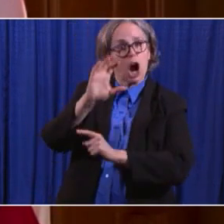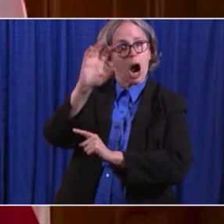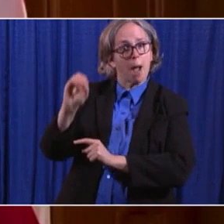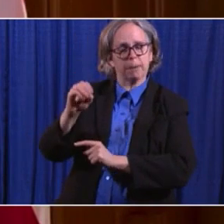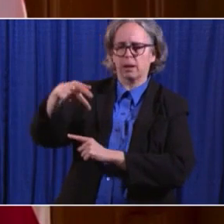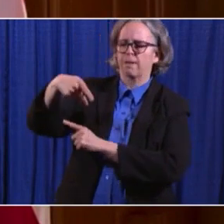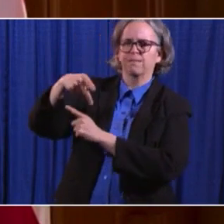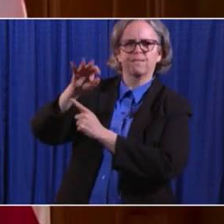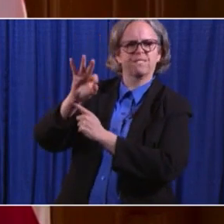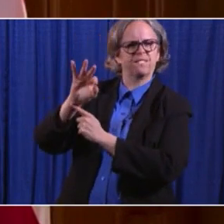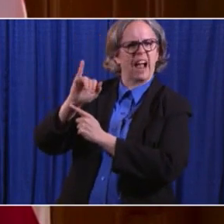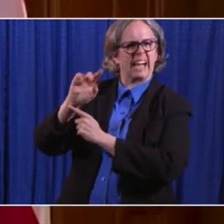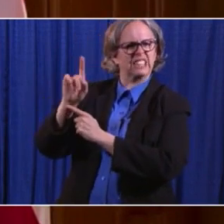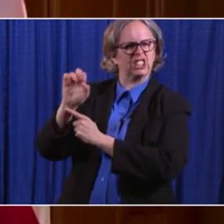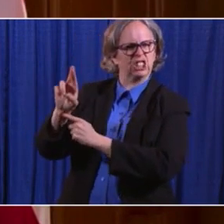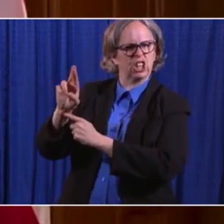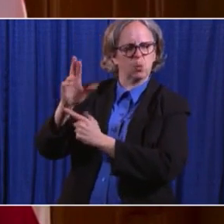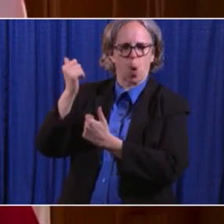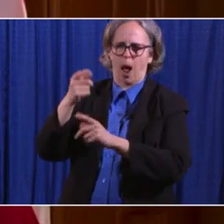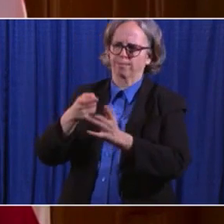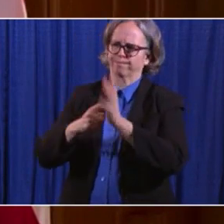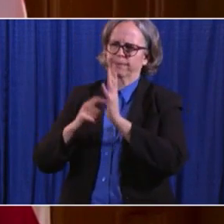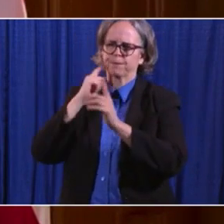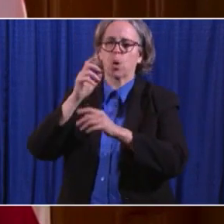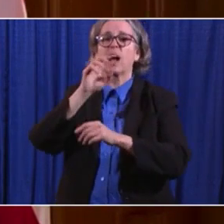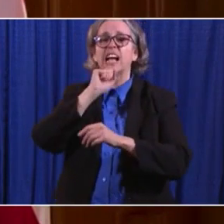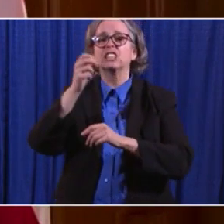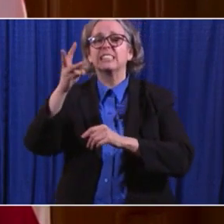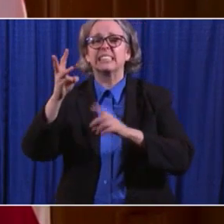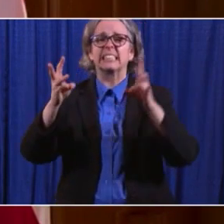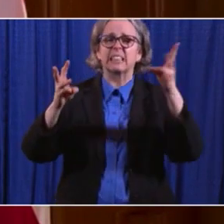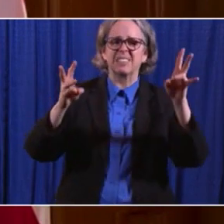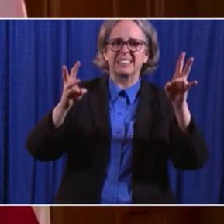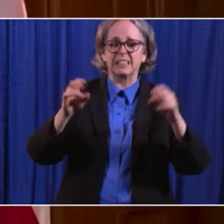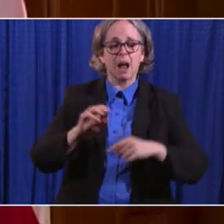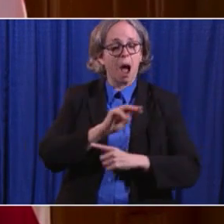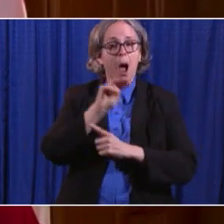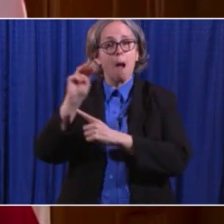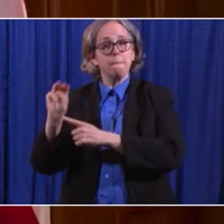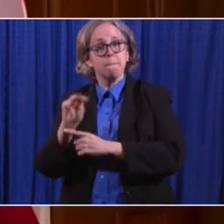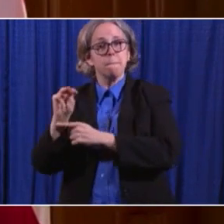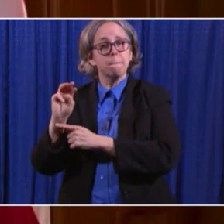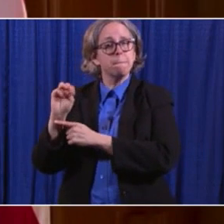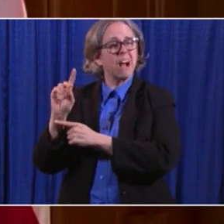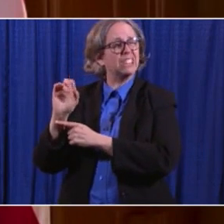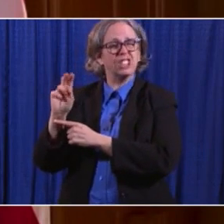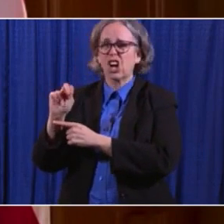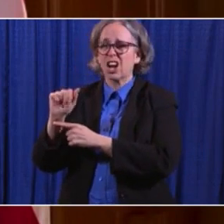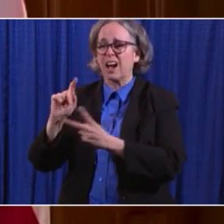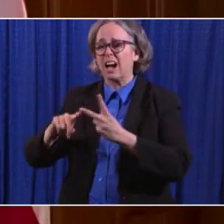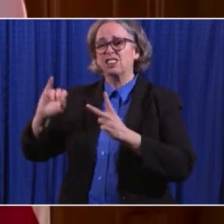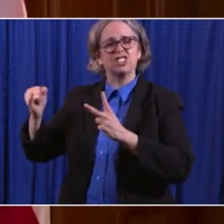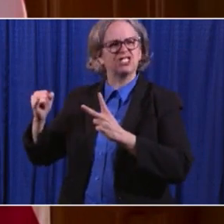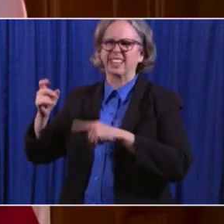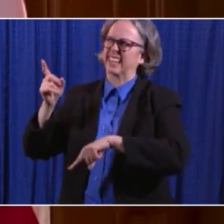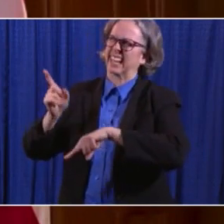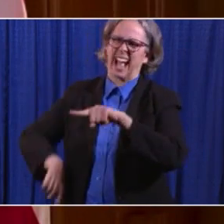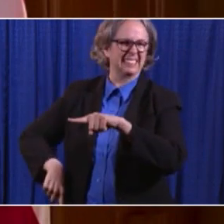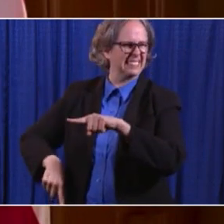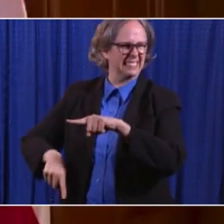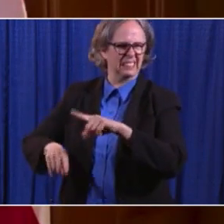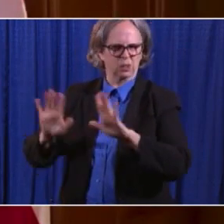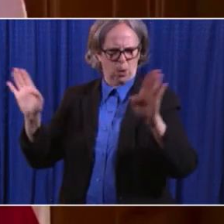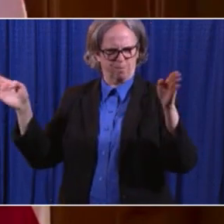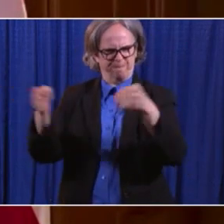16 and 17-year-olds. So we know that some of our health departments have already started on this